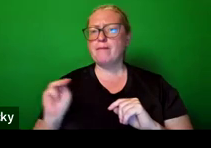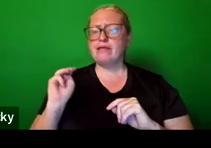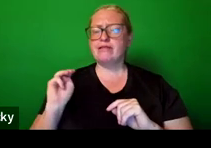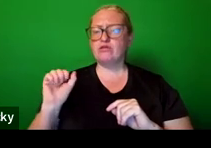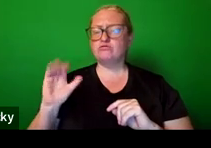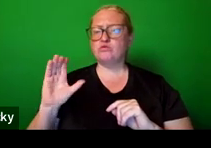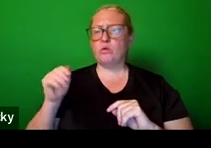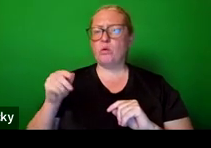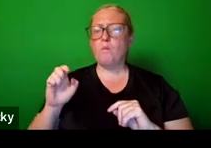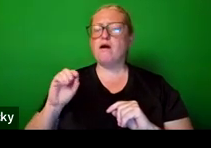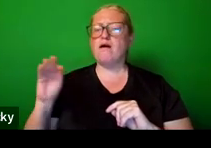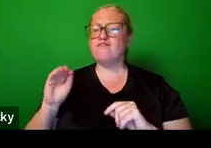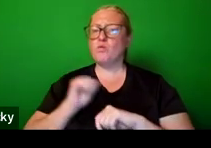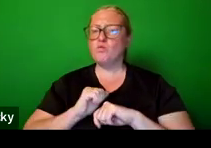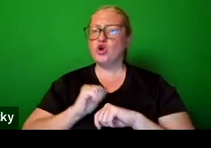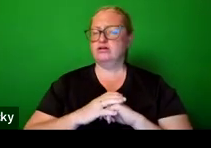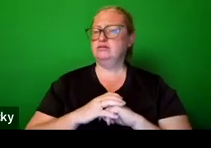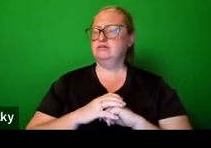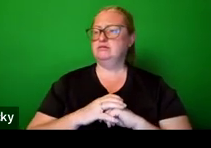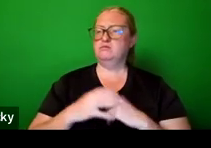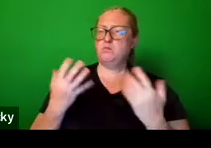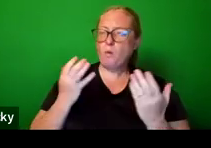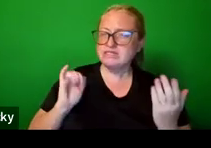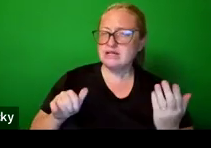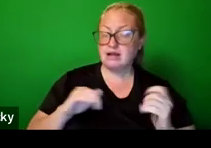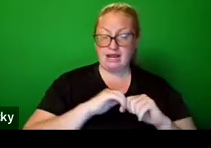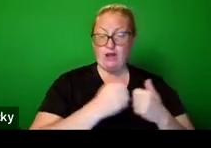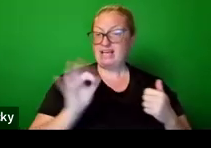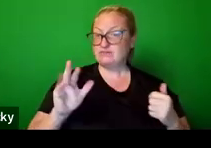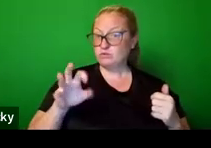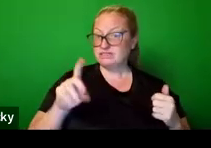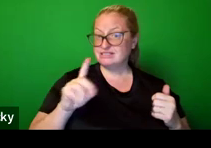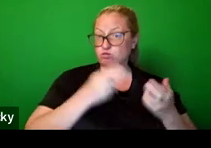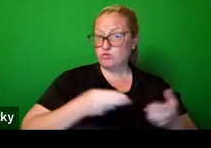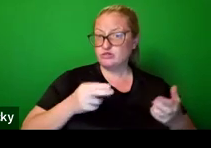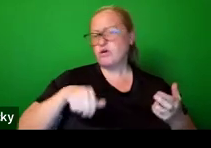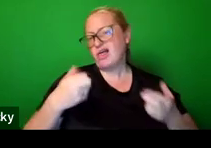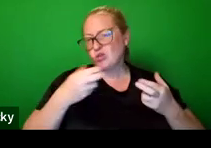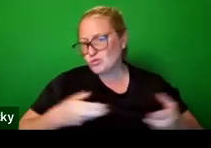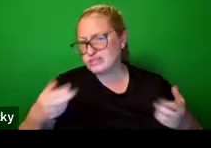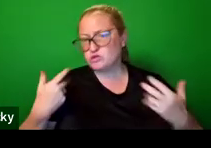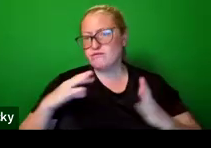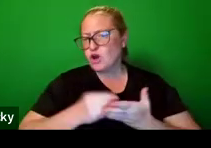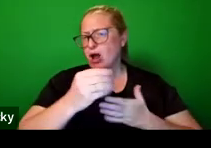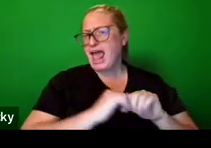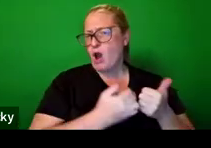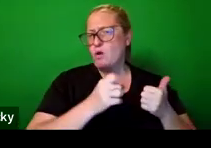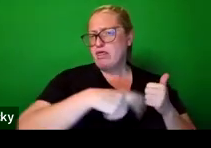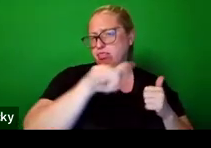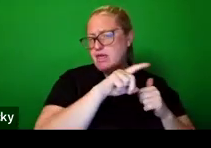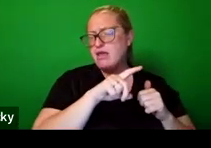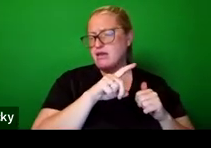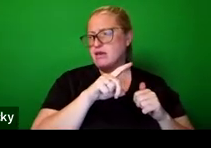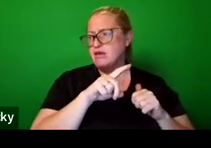work, and how are we covering it with SFUSD resources or other resources that we've already purchased? I think is